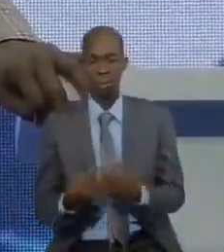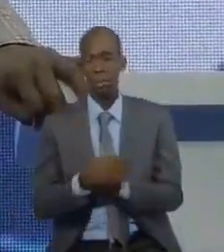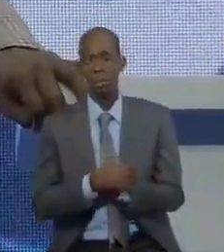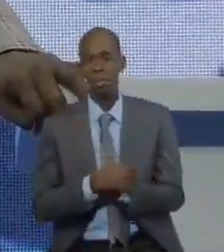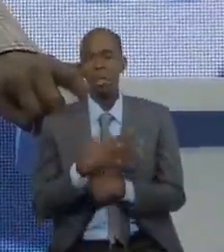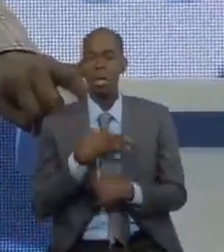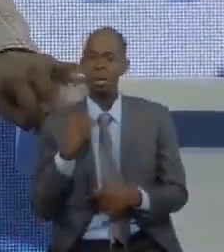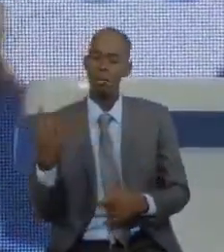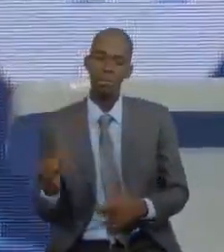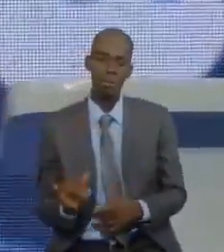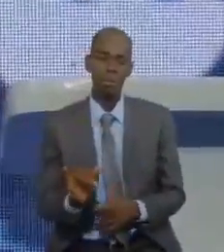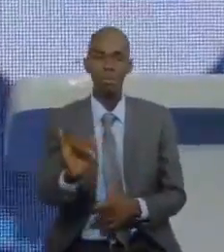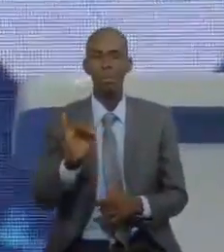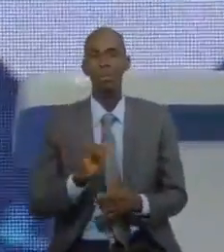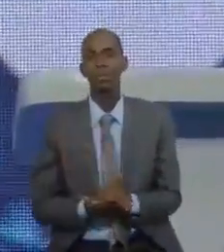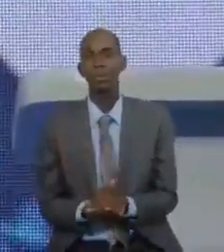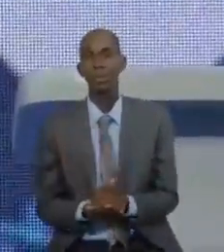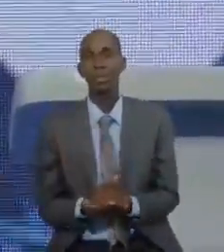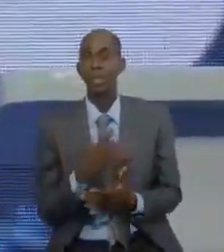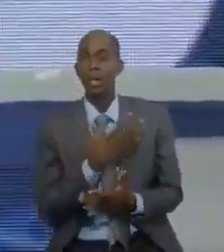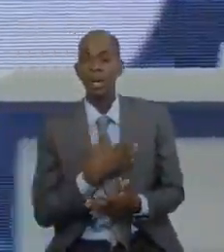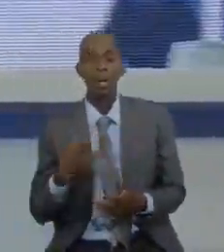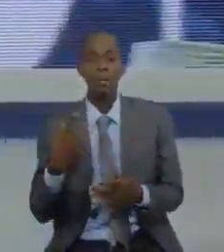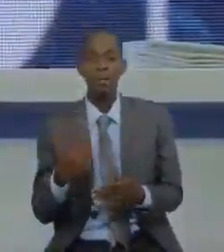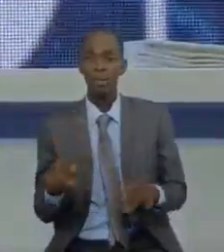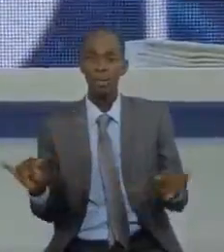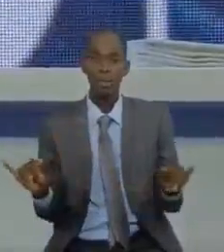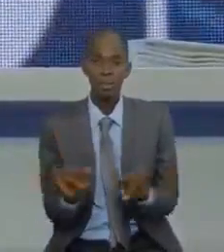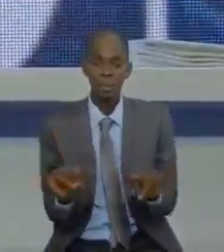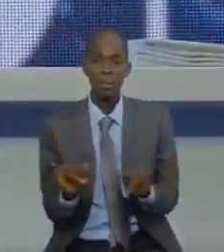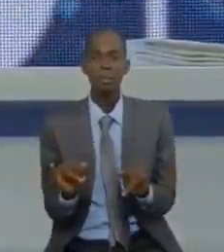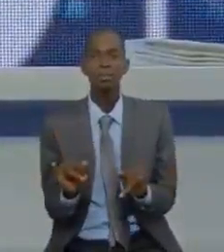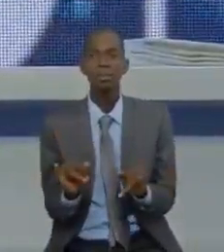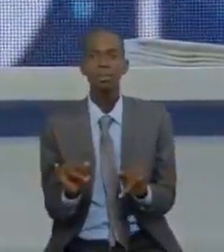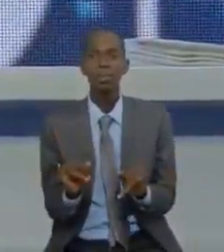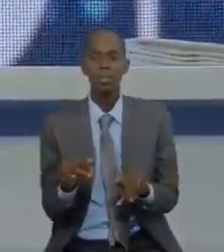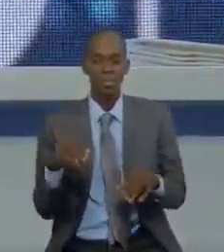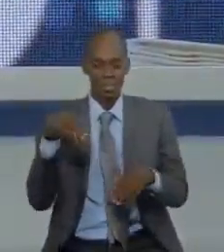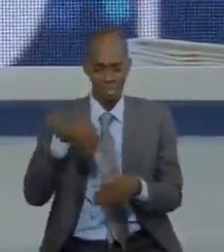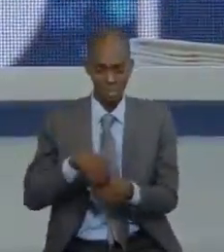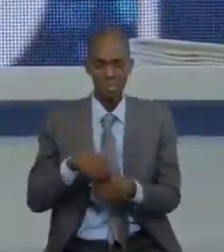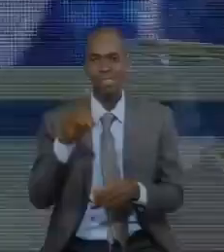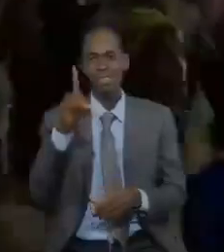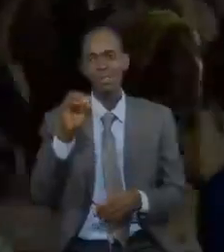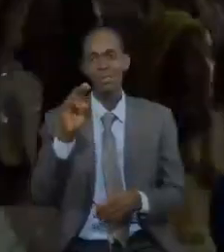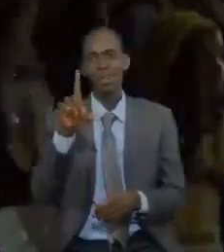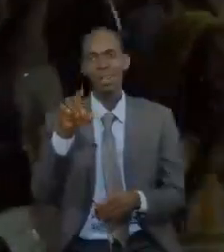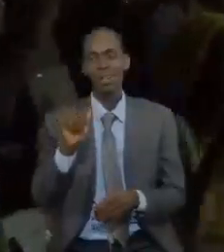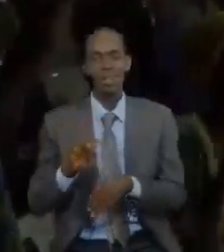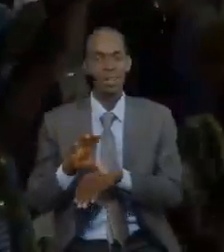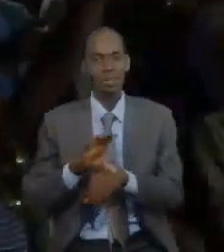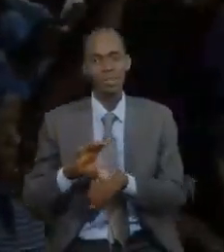and forever. And the same in Douala, Cameroon here.